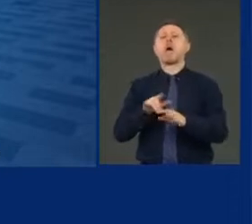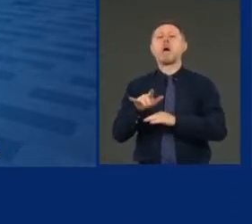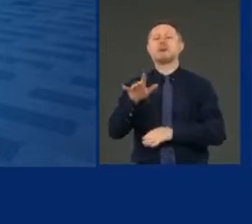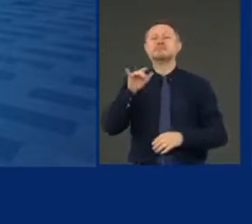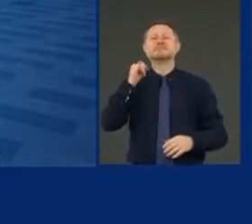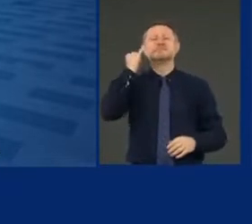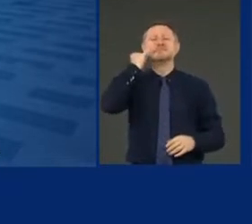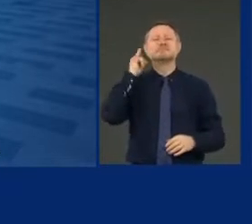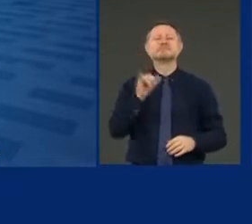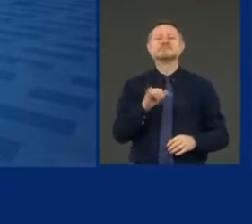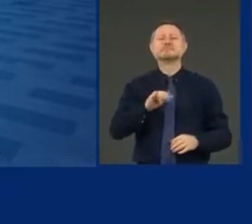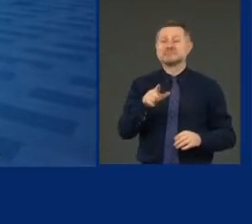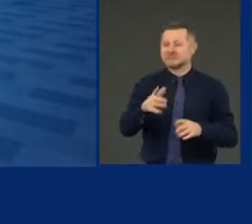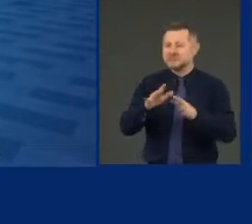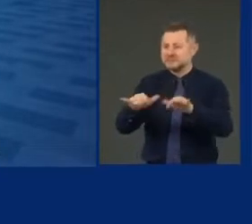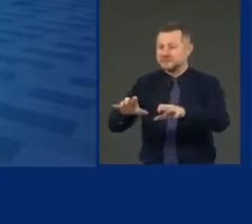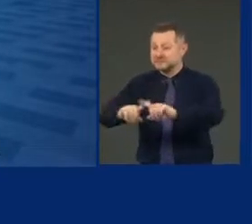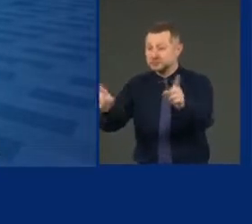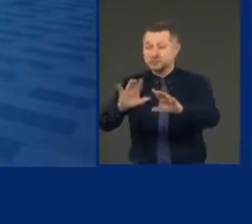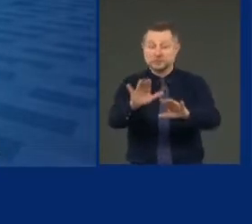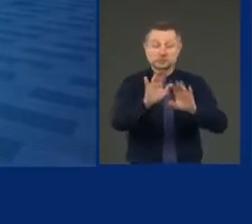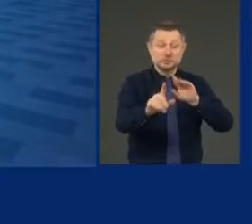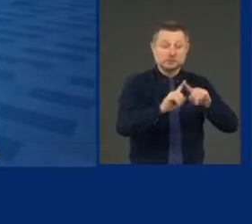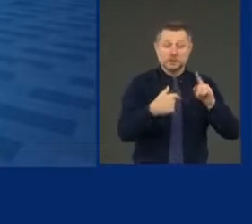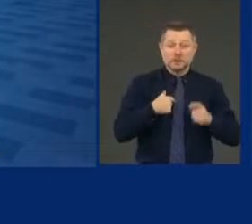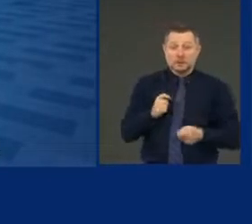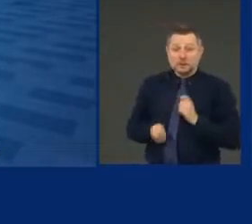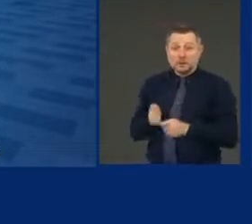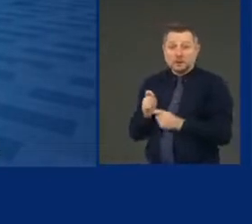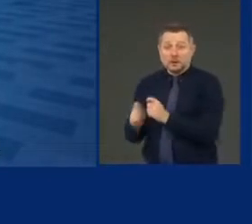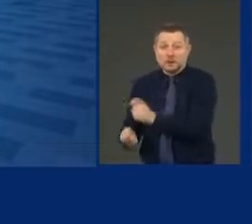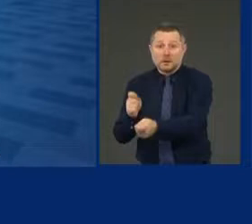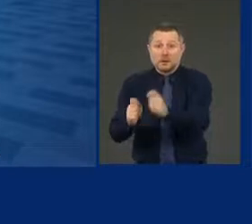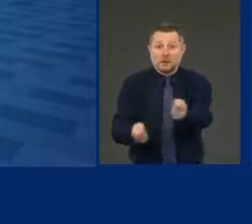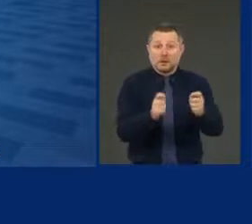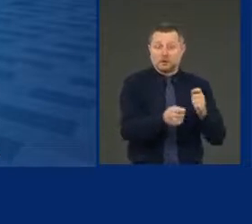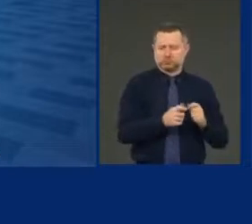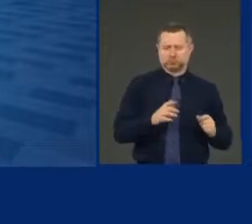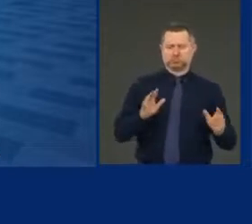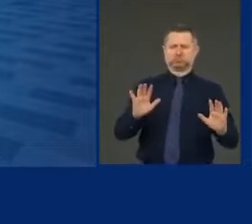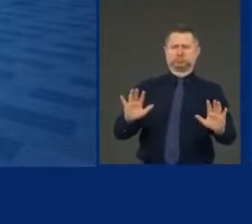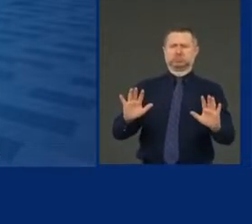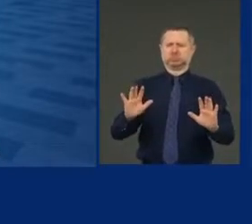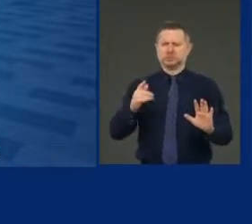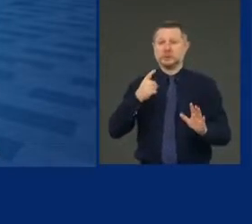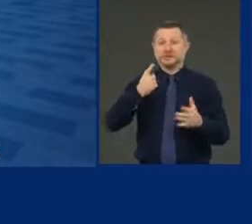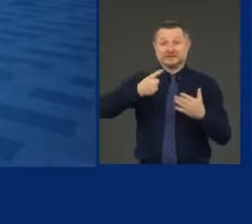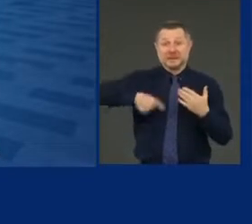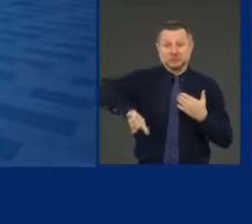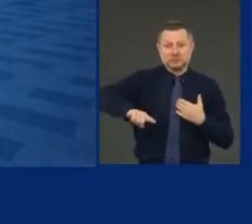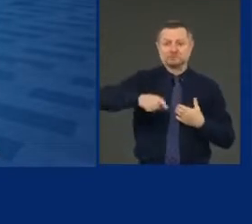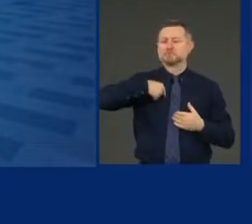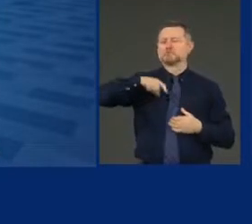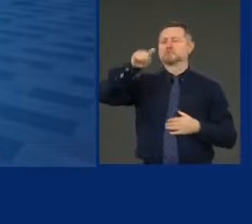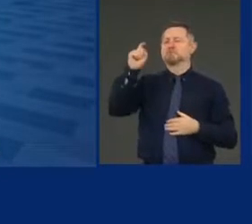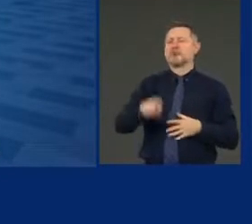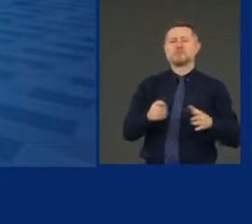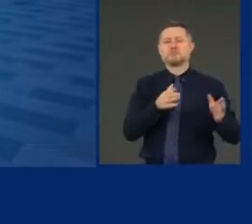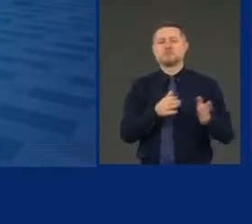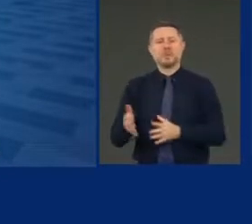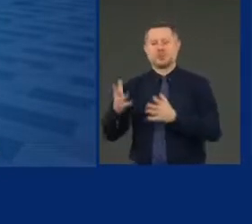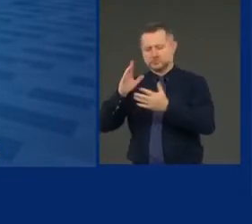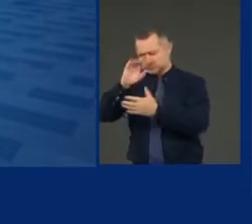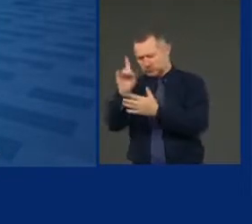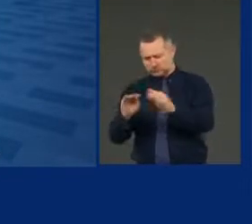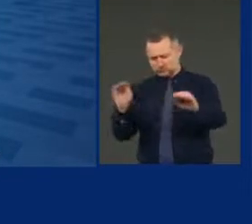that refined over this next week, because if we have a problem, we need all of those hospitals to work together,